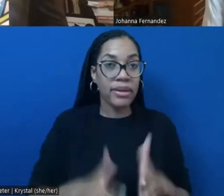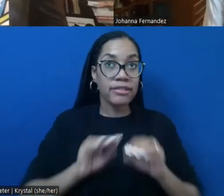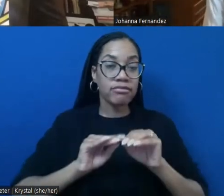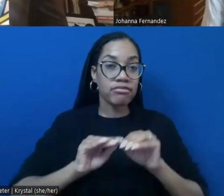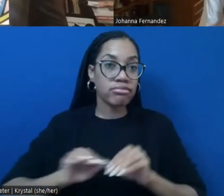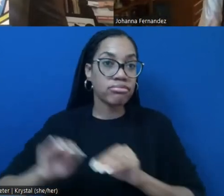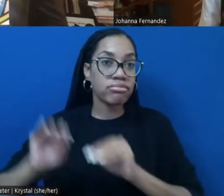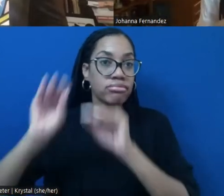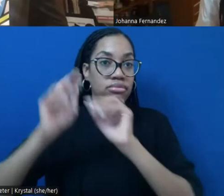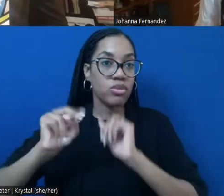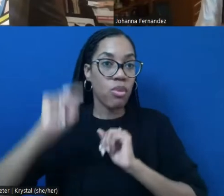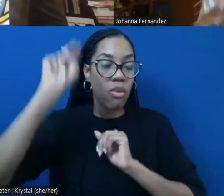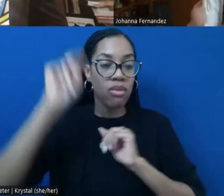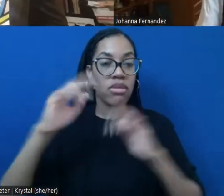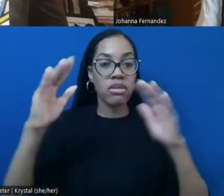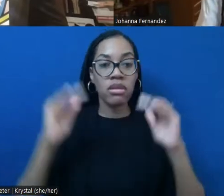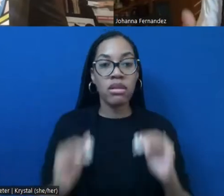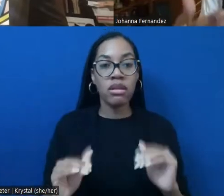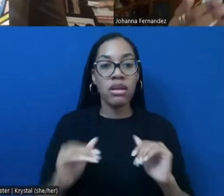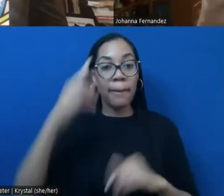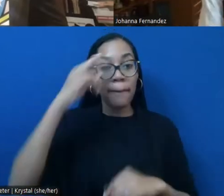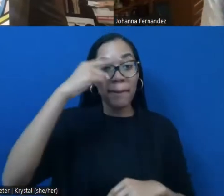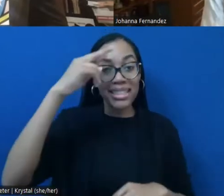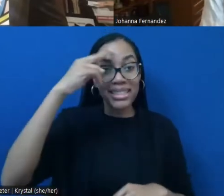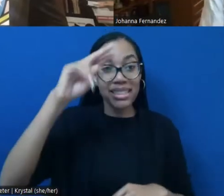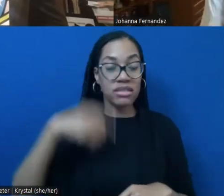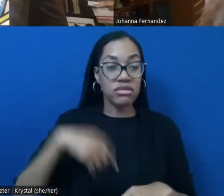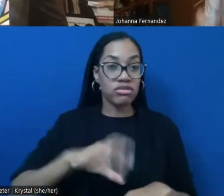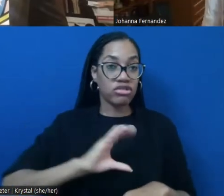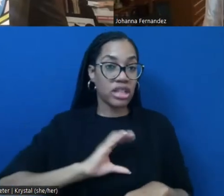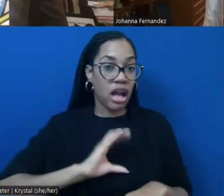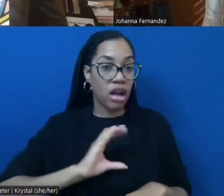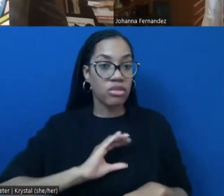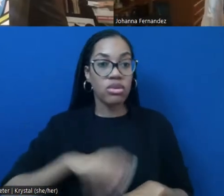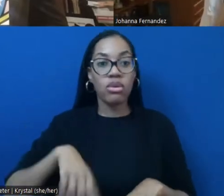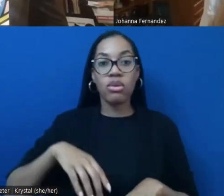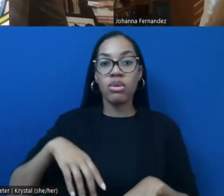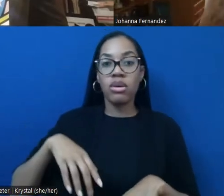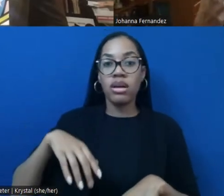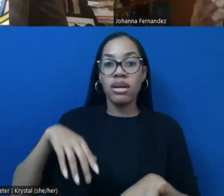Chicanos and Mexican Americans and Native Americans from countryside to city.